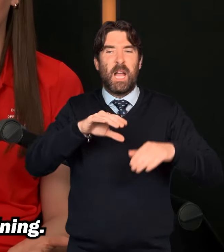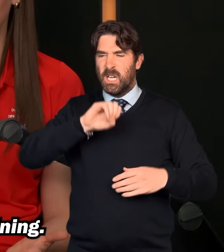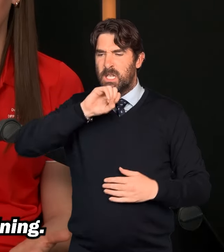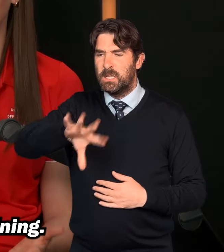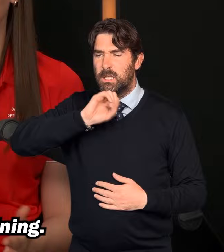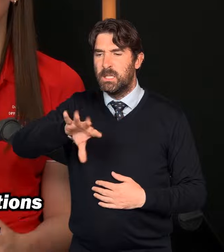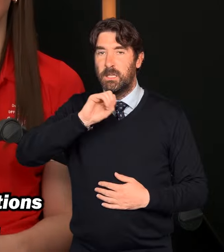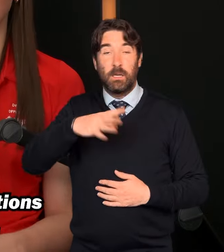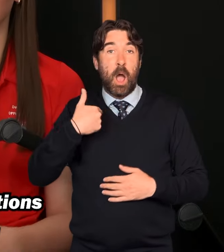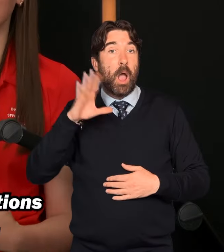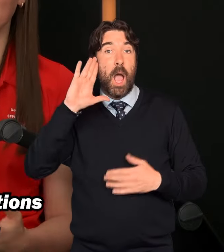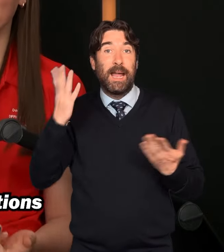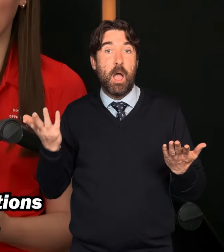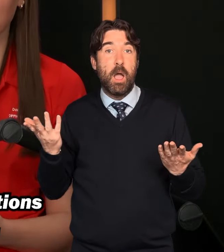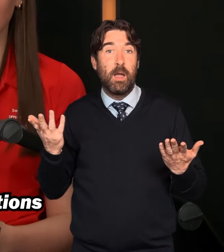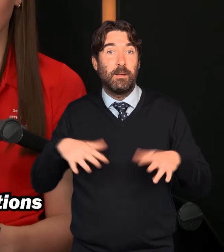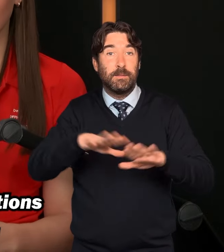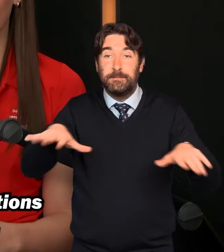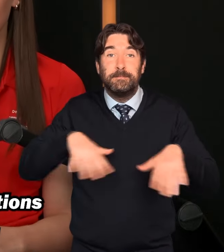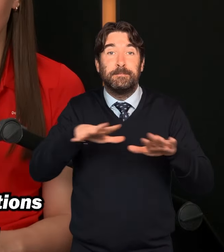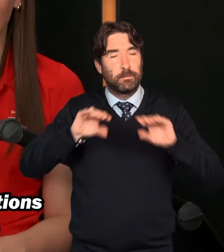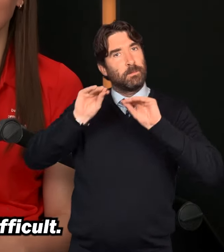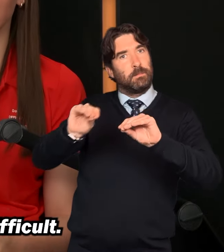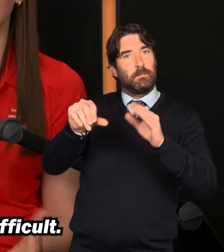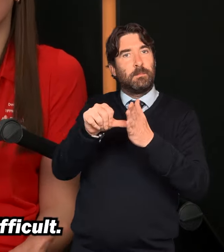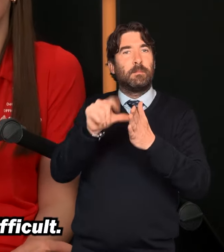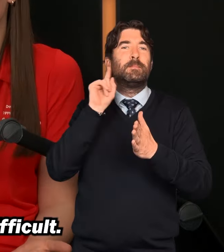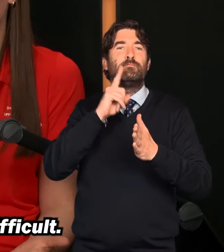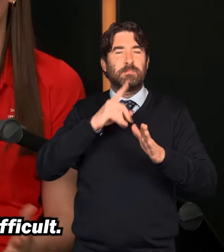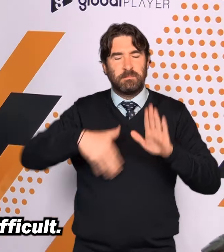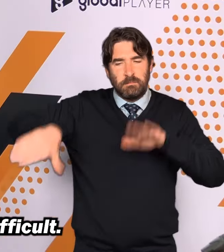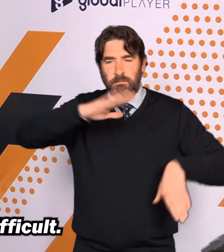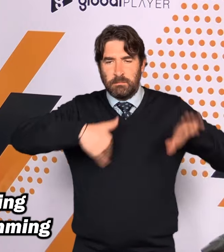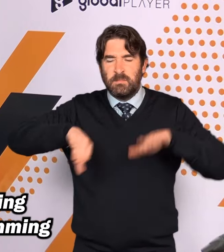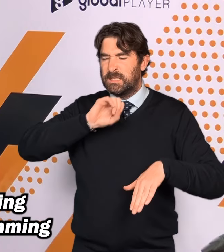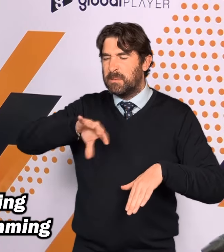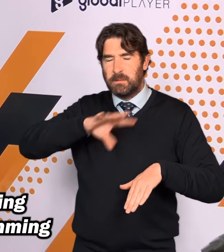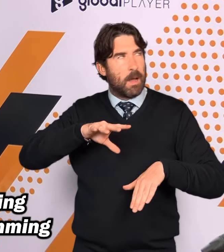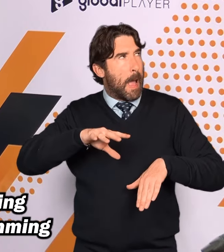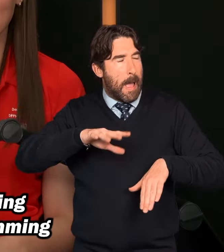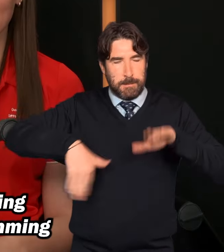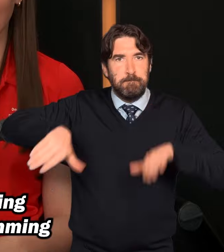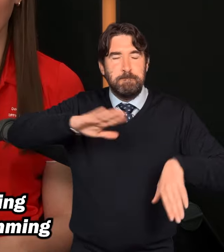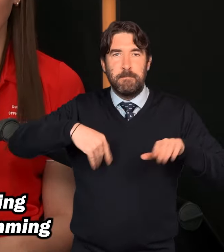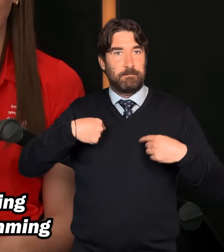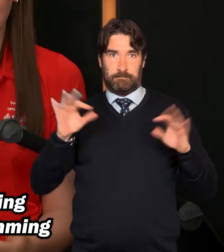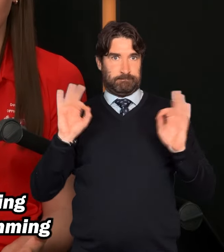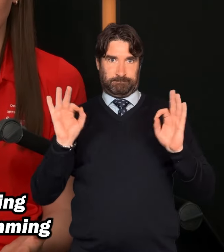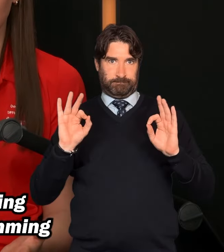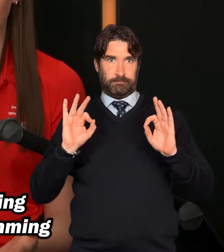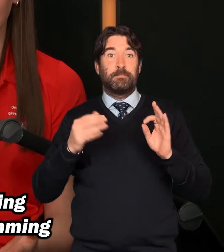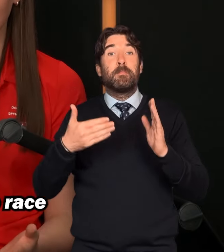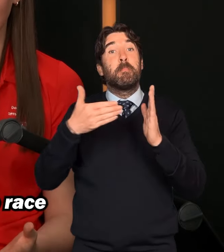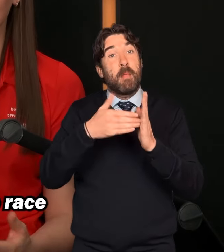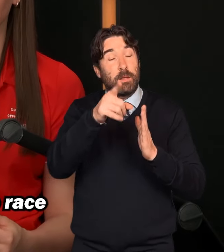pool and training. So obviously there's adaptations that the coaches make, so it makes training more difficult. And then in terms of racing, obviously when